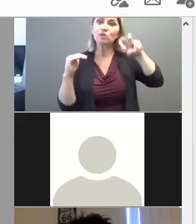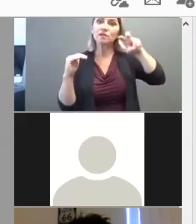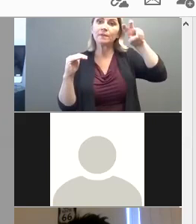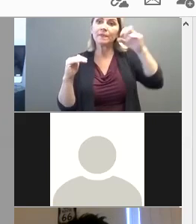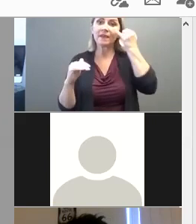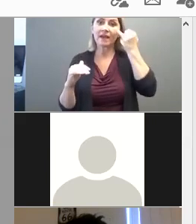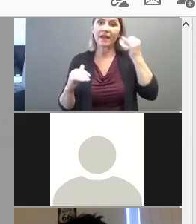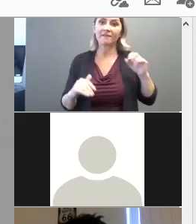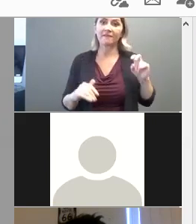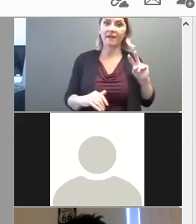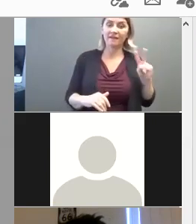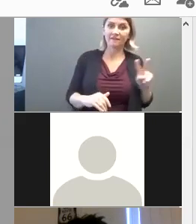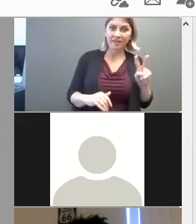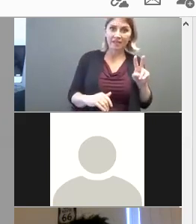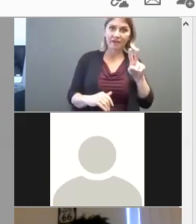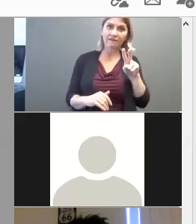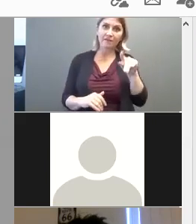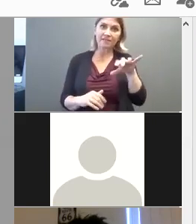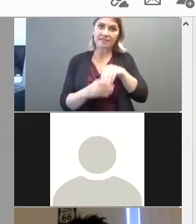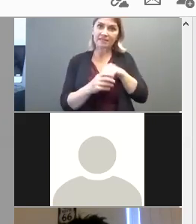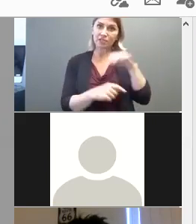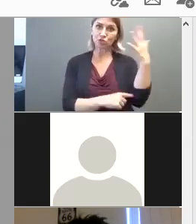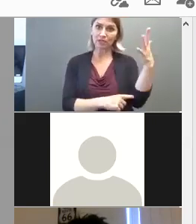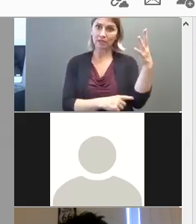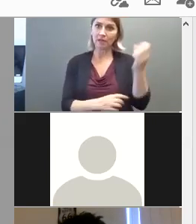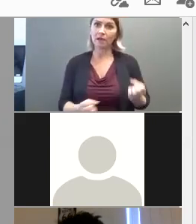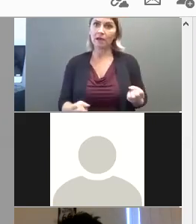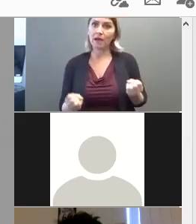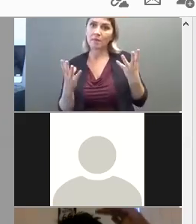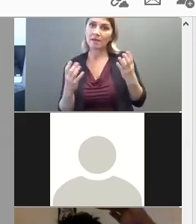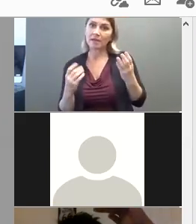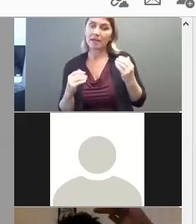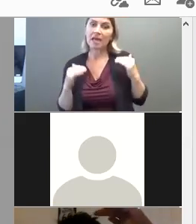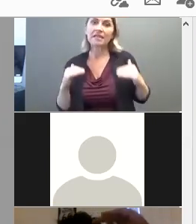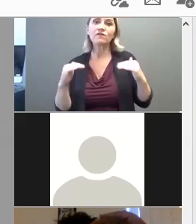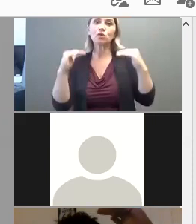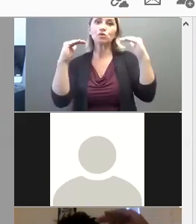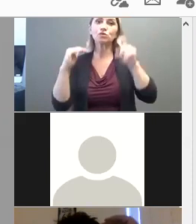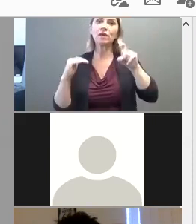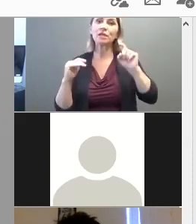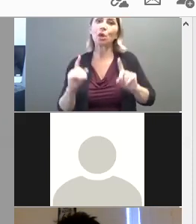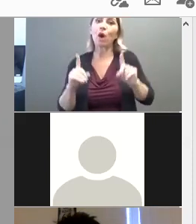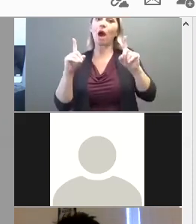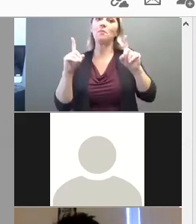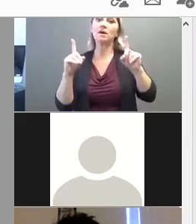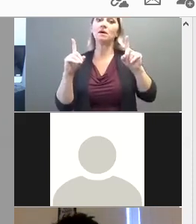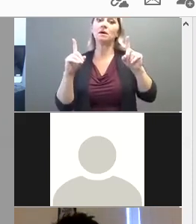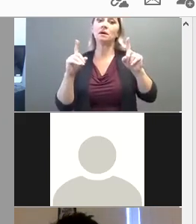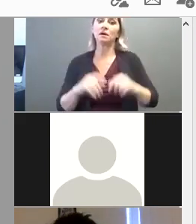V vertices in this tree? How many levels would I need to go up in order to get to the